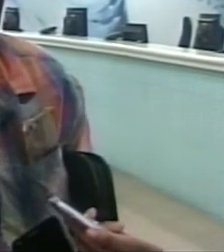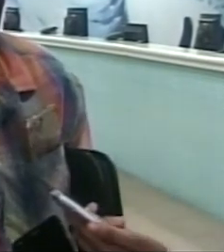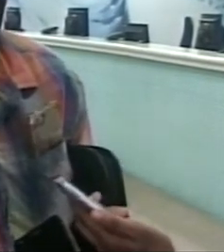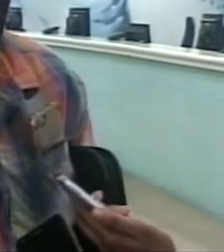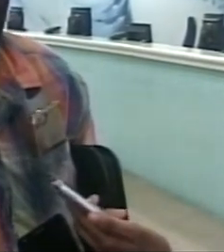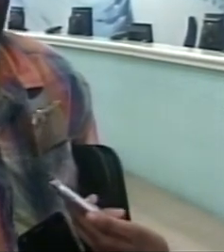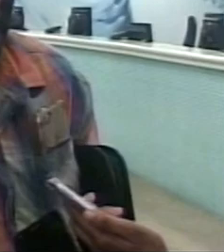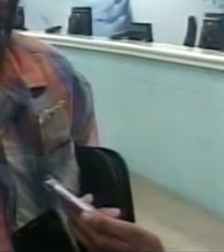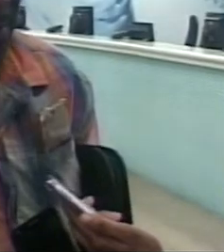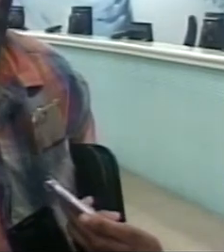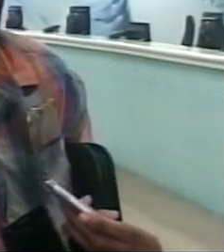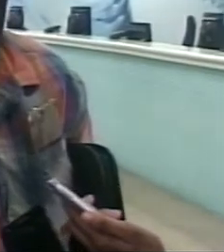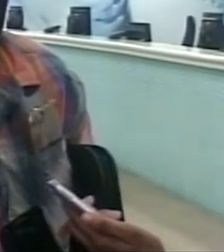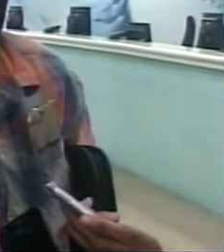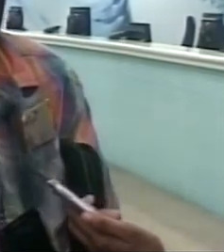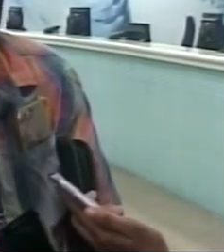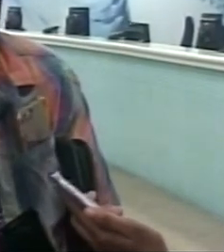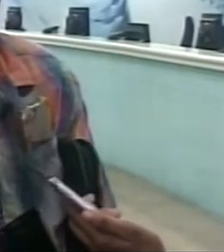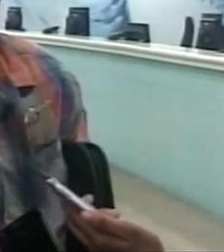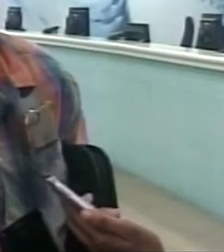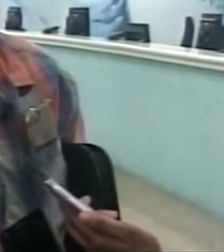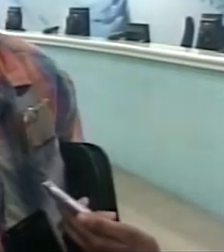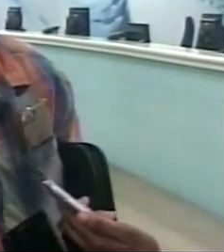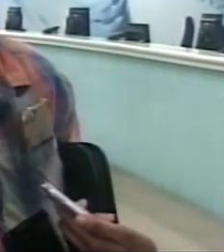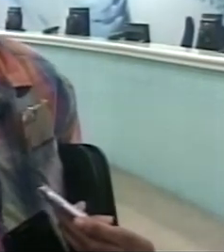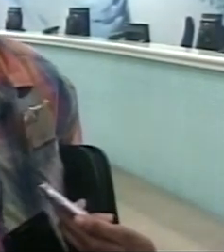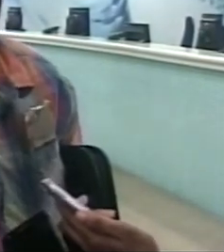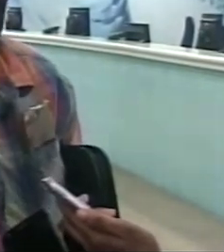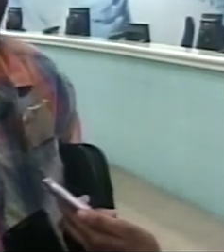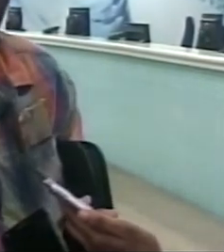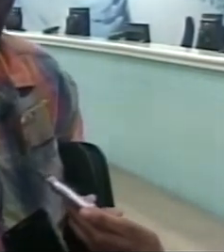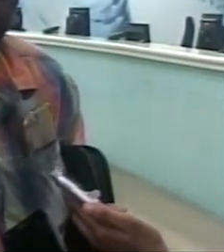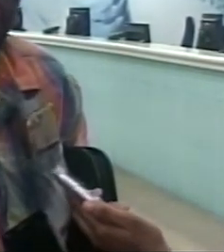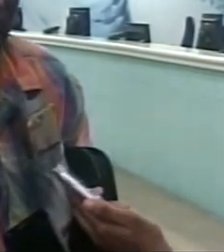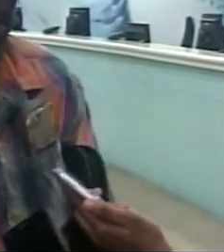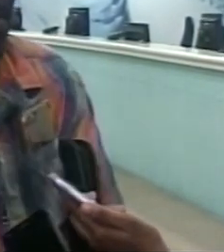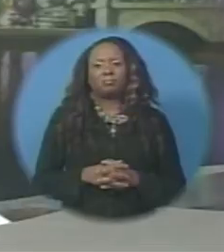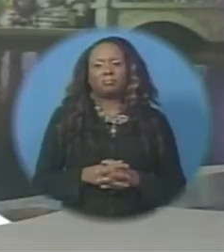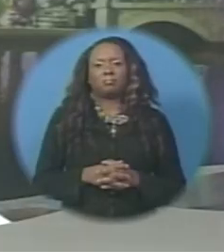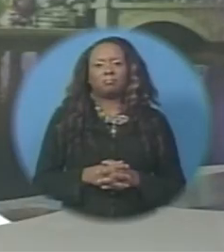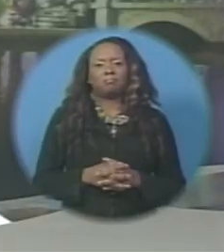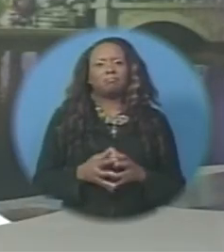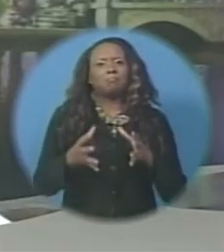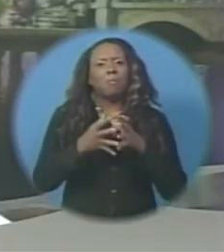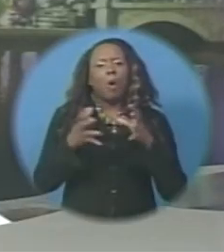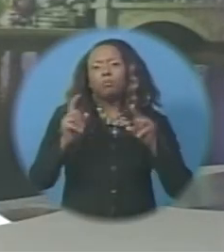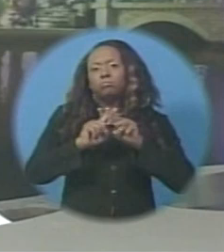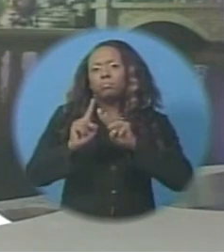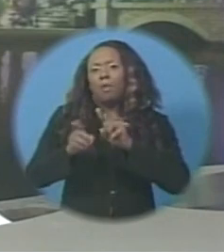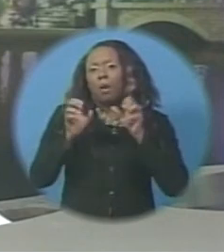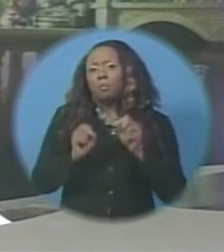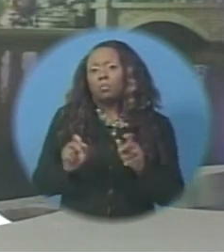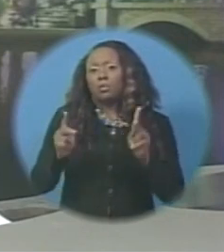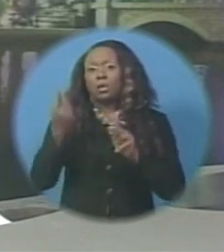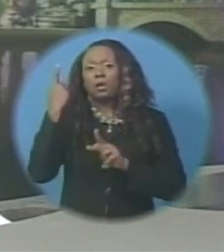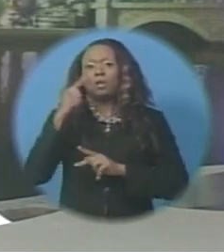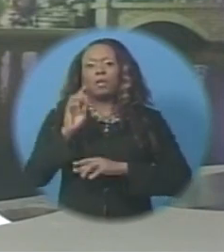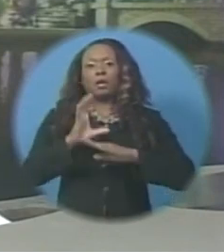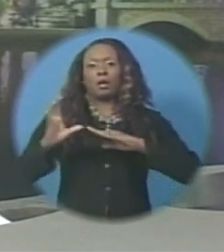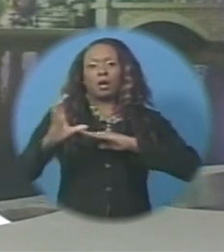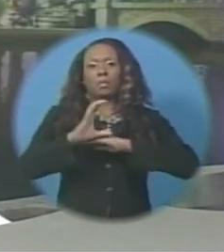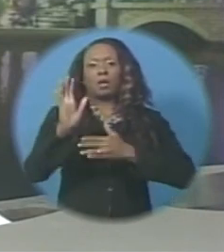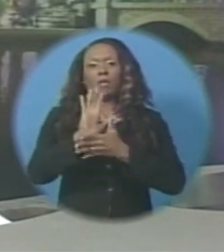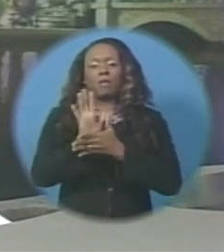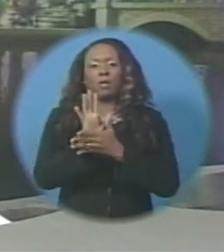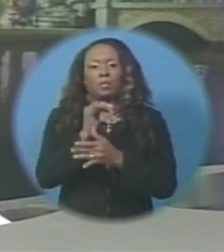the idea and make some proper bags that people can take these supermarket take back home. I don't know. There's a lot of potential in a